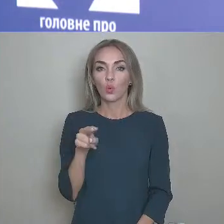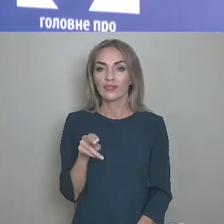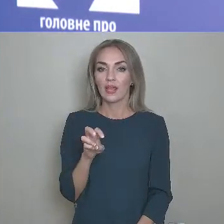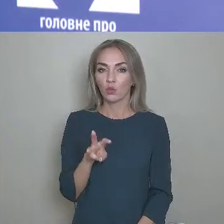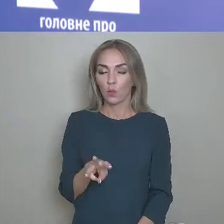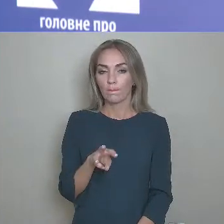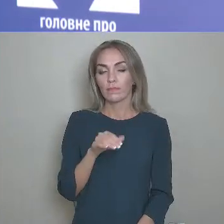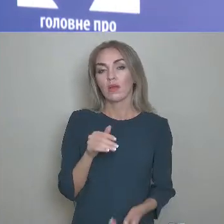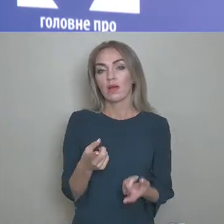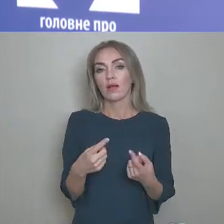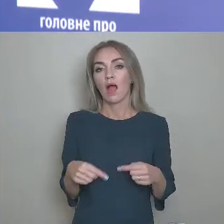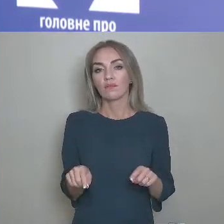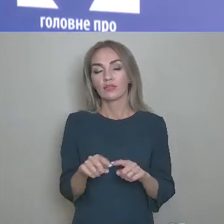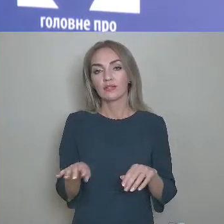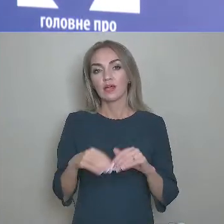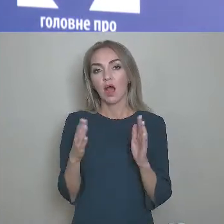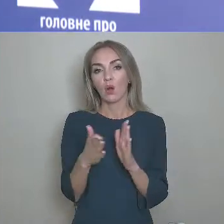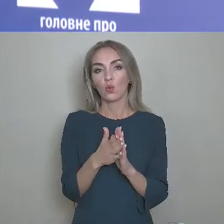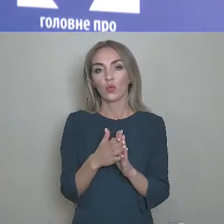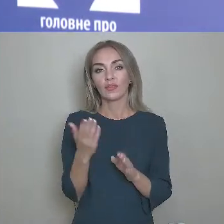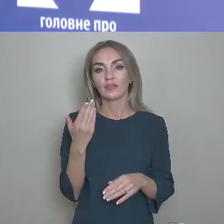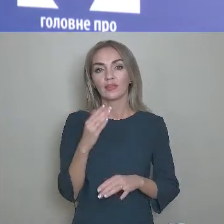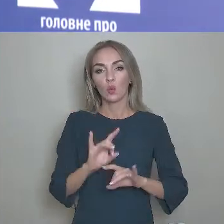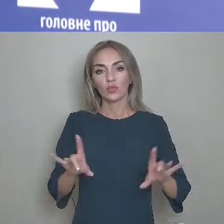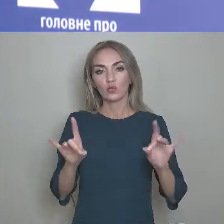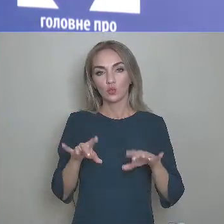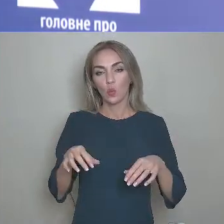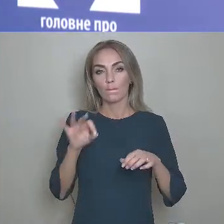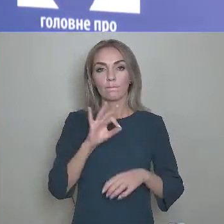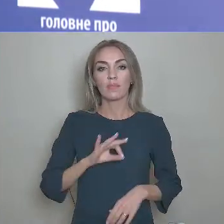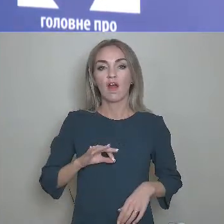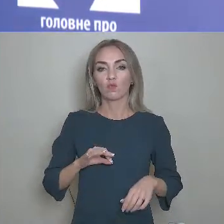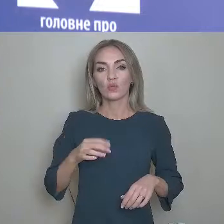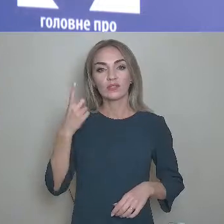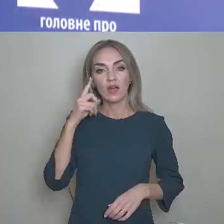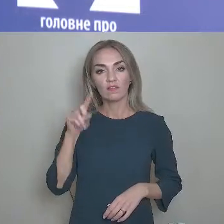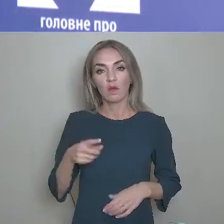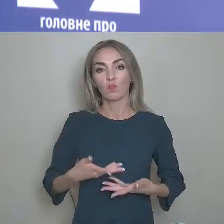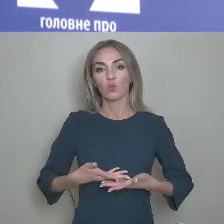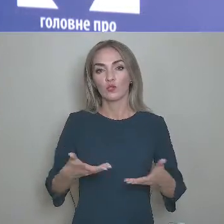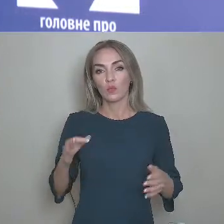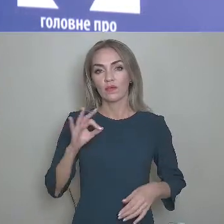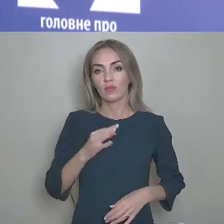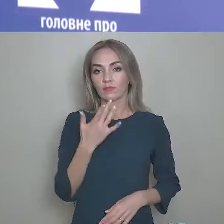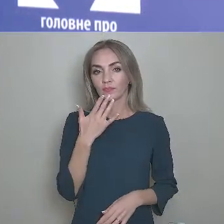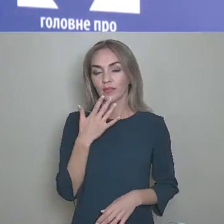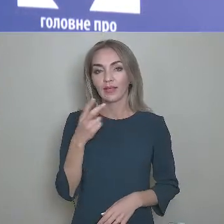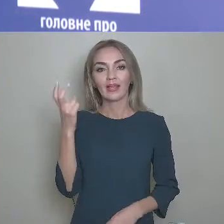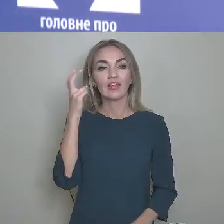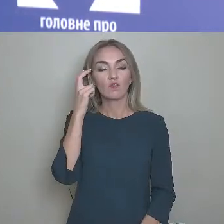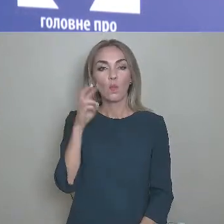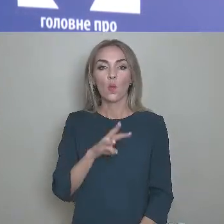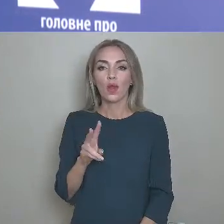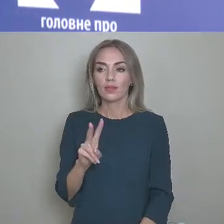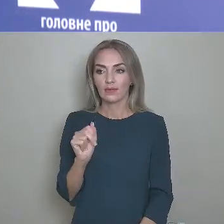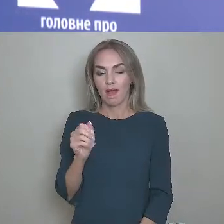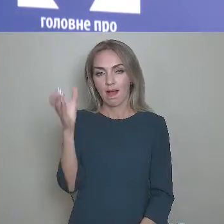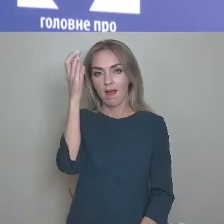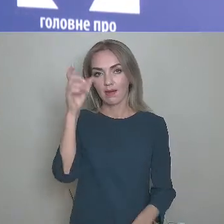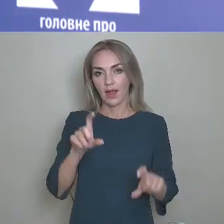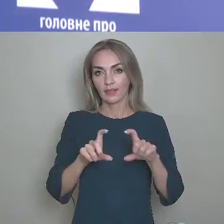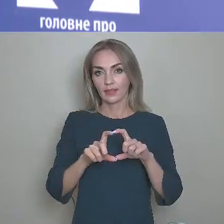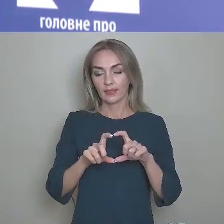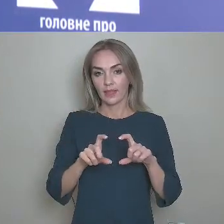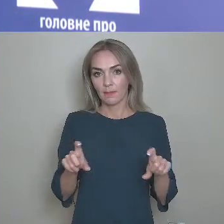the docent of the chair of the General Theoretic Law and Public Law of the National University of